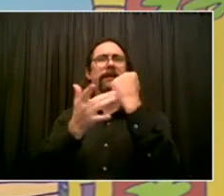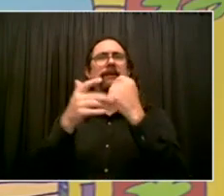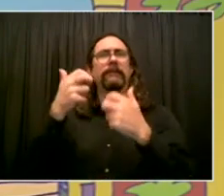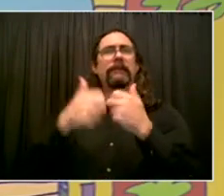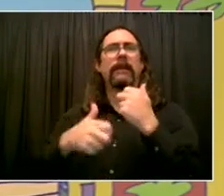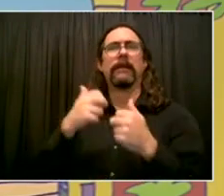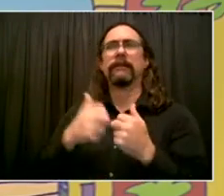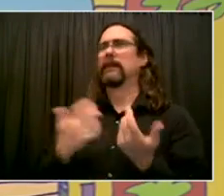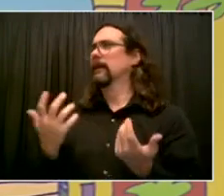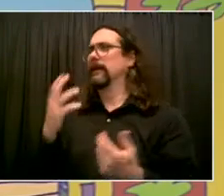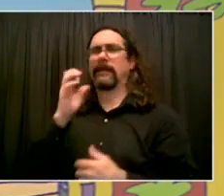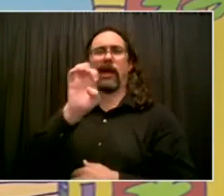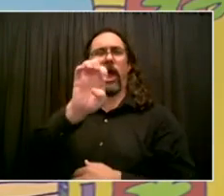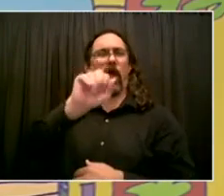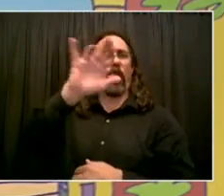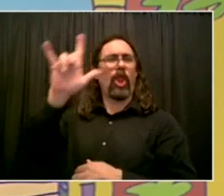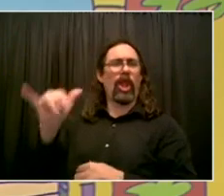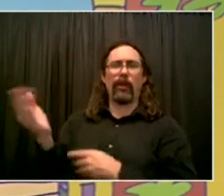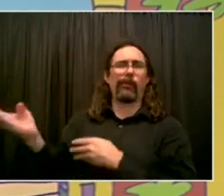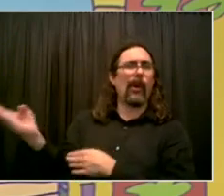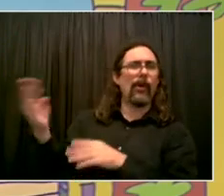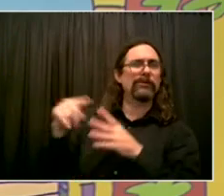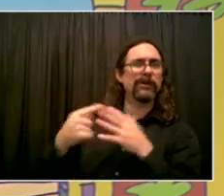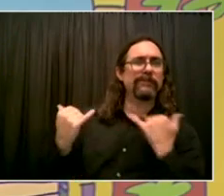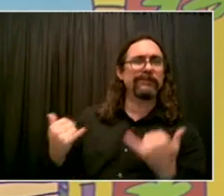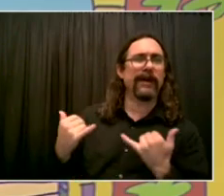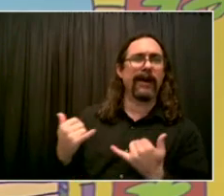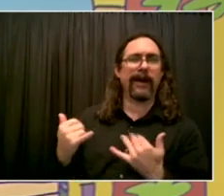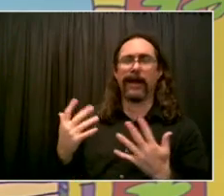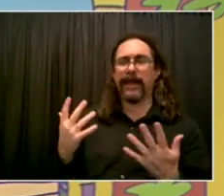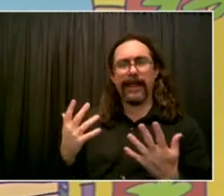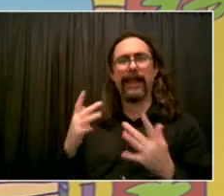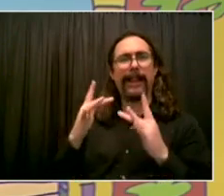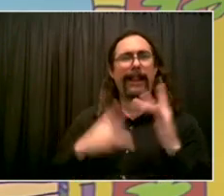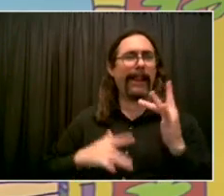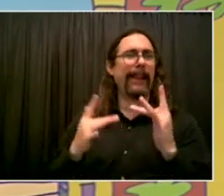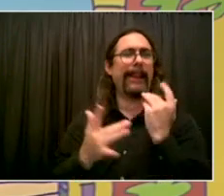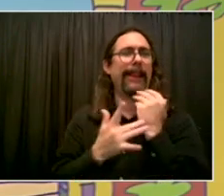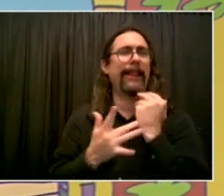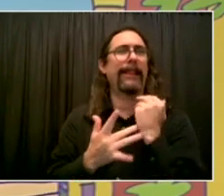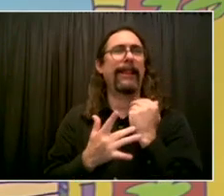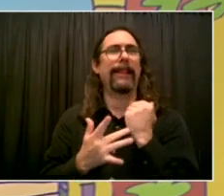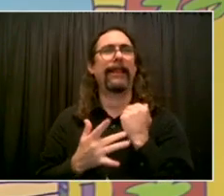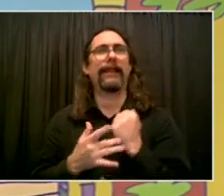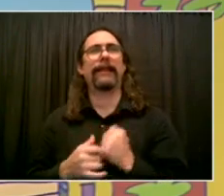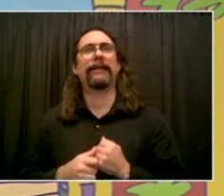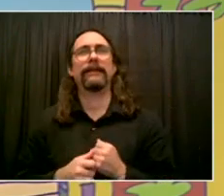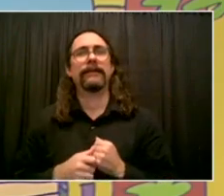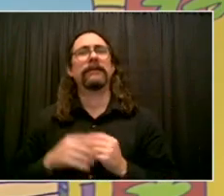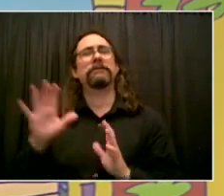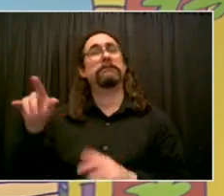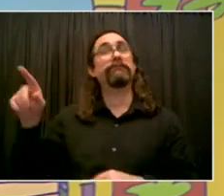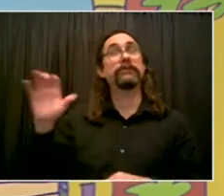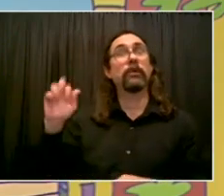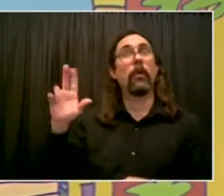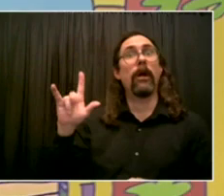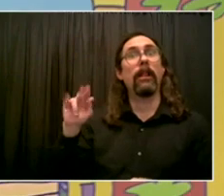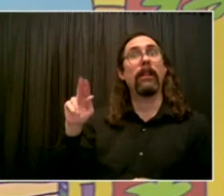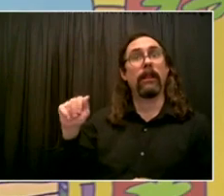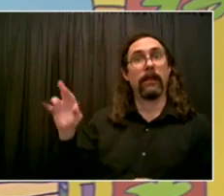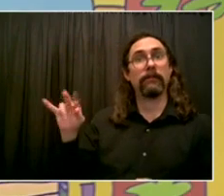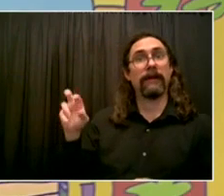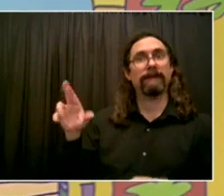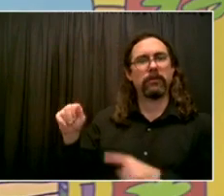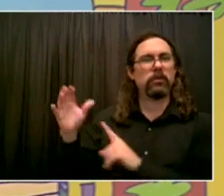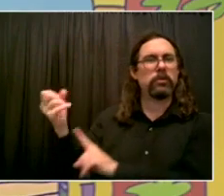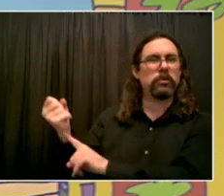Okay. Councilmember Rivera will be joining us momentarily. We'll come back to that issue. But I mentioned City Hall